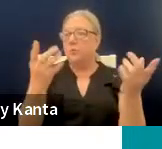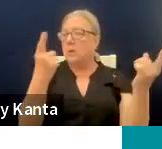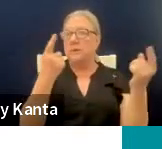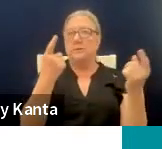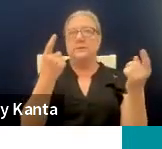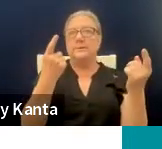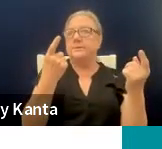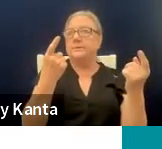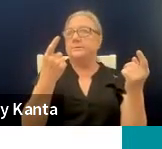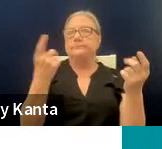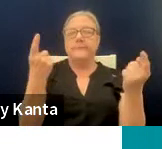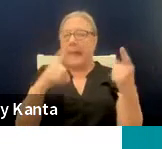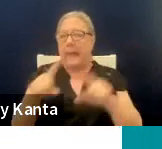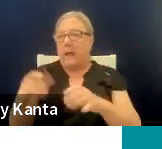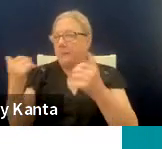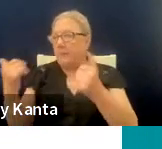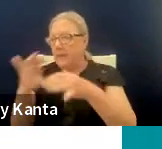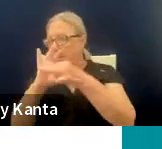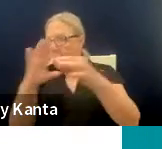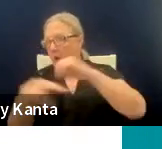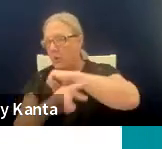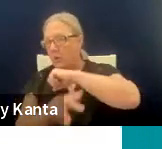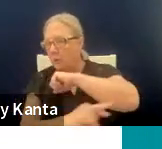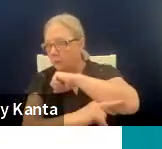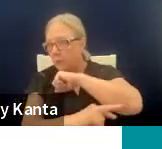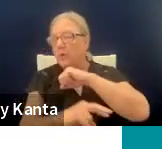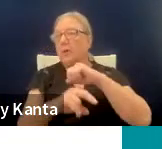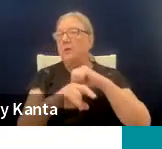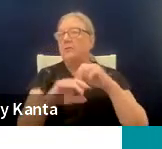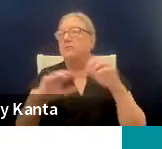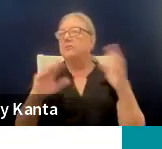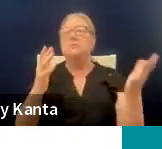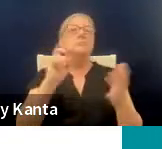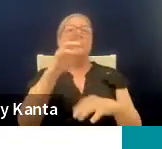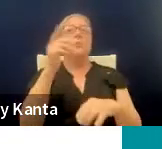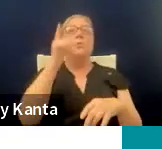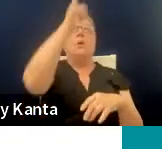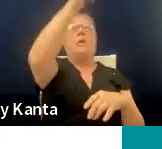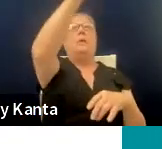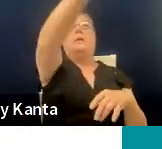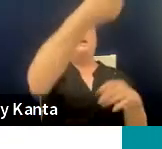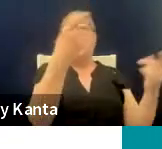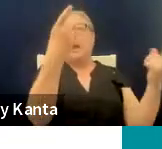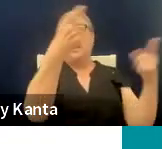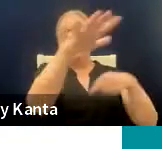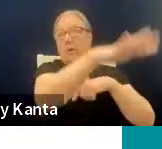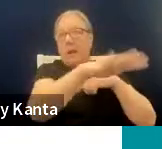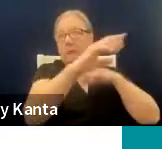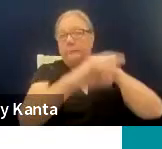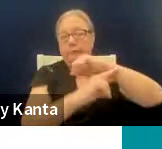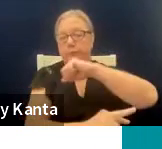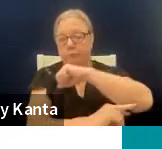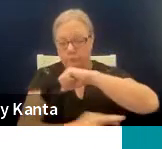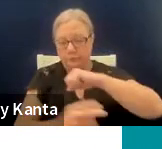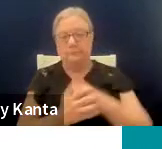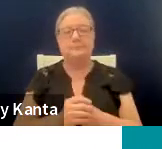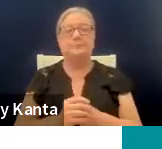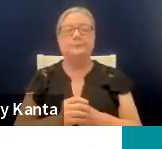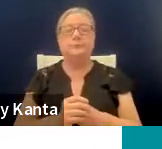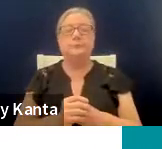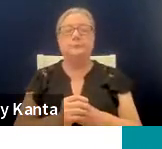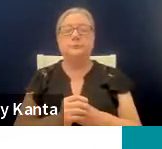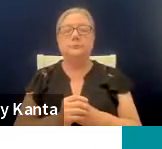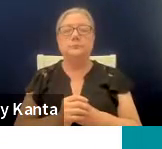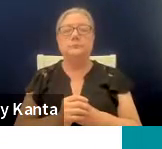I think that I guess the conversations